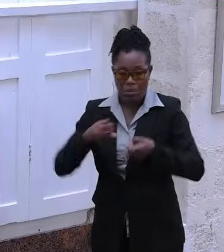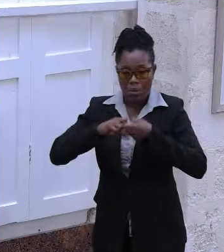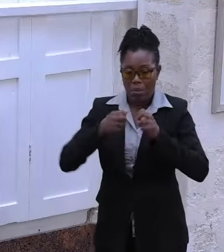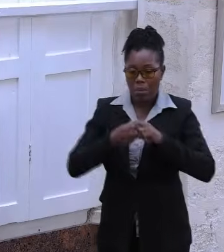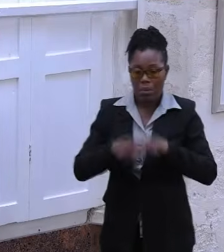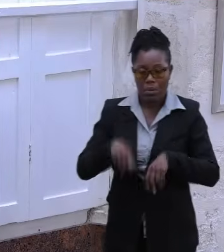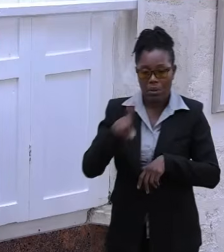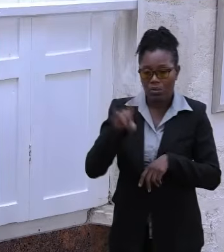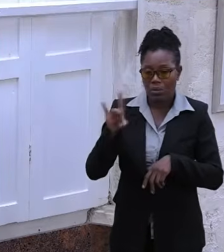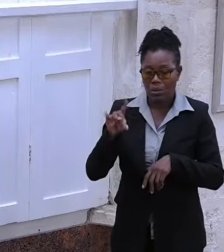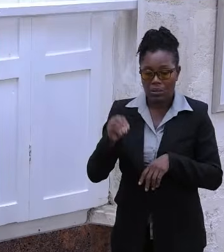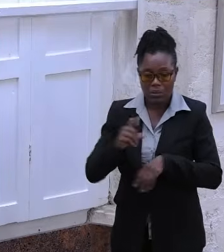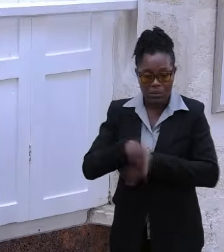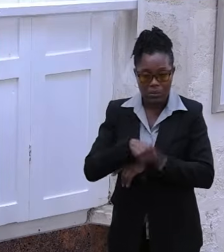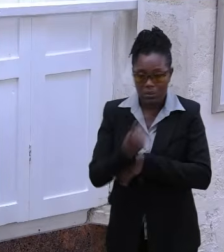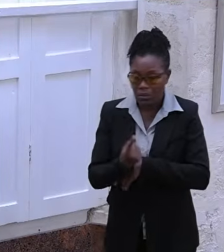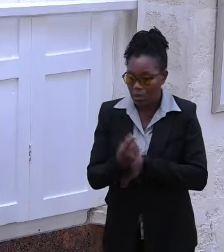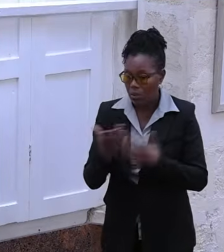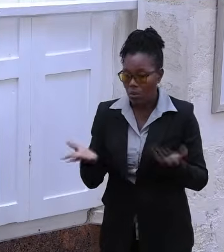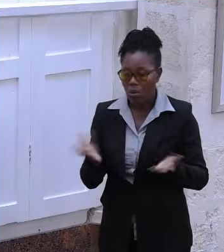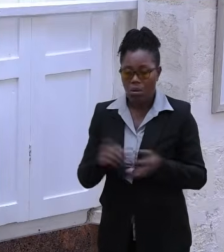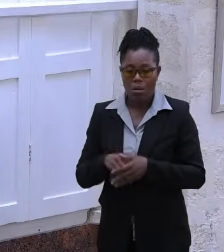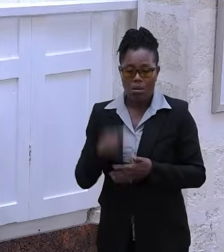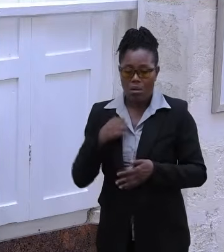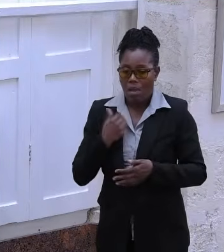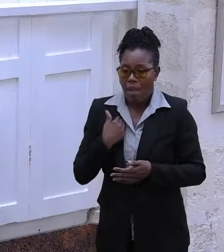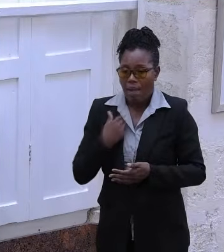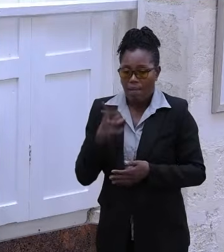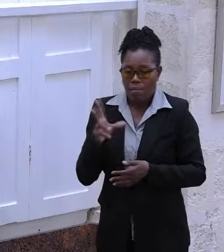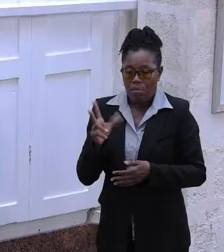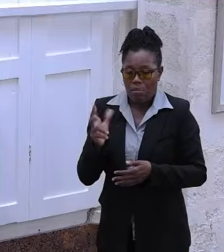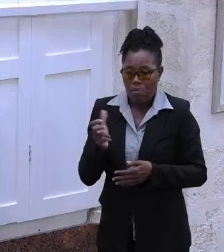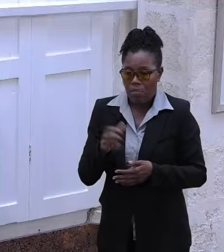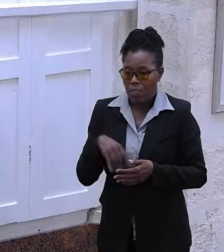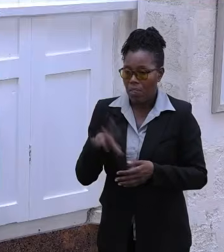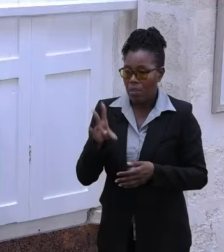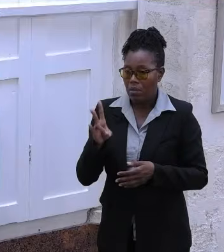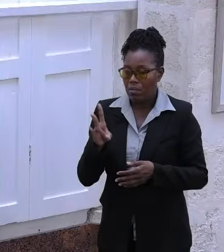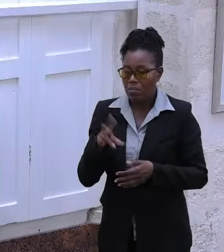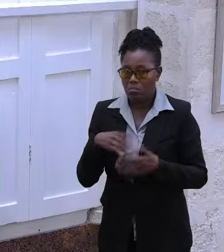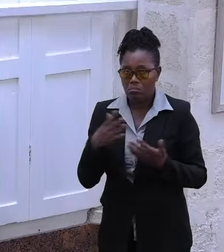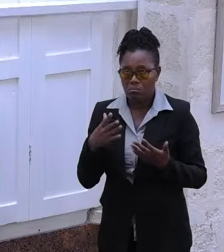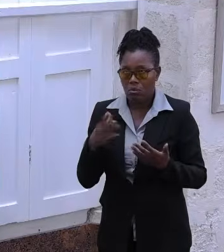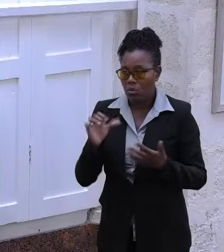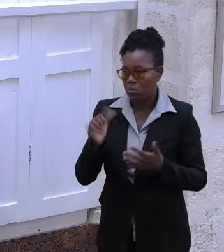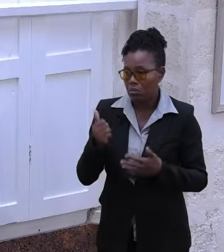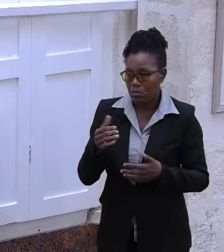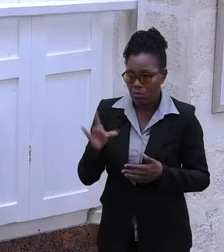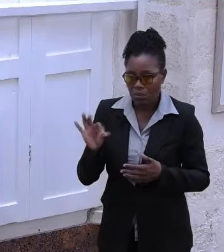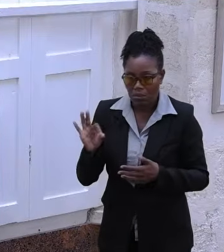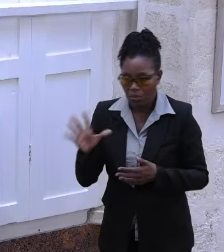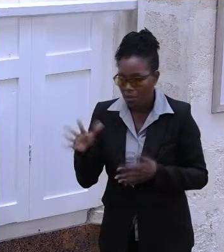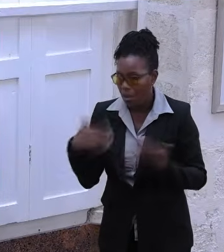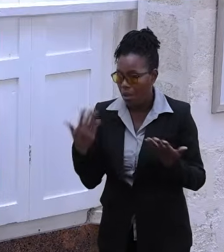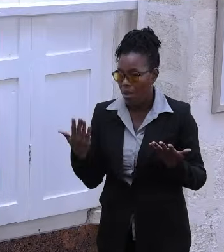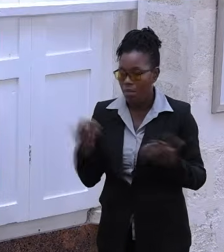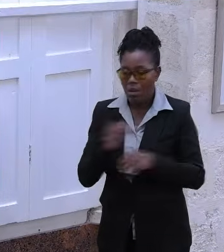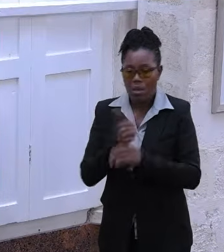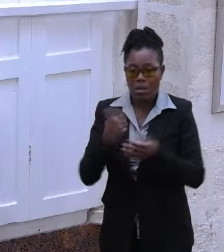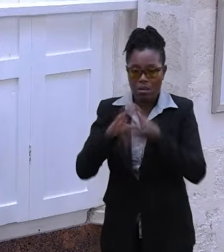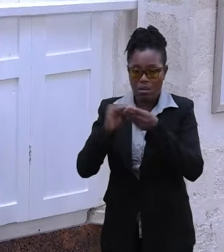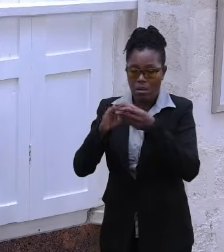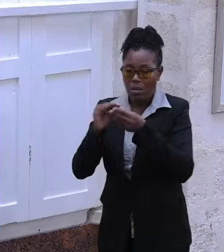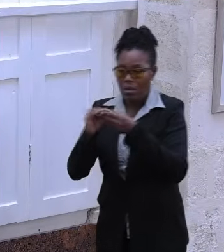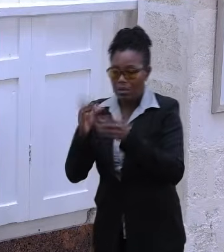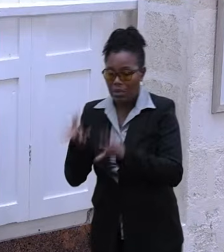180 days in the 730. I don't have a problem with the 270 and the 1095. And I want to disassociate myself with any comments with